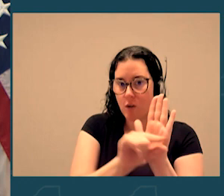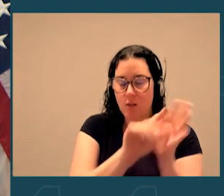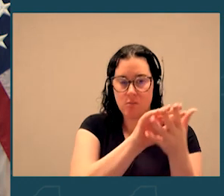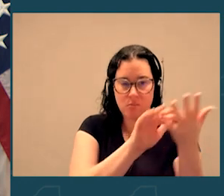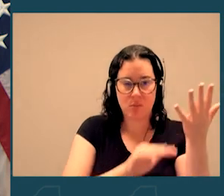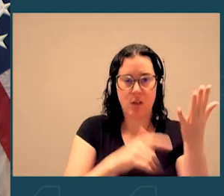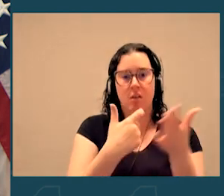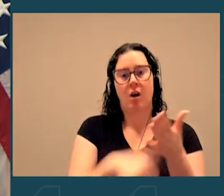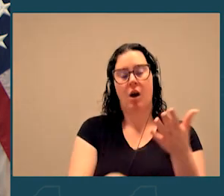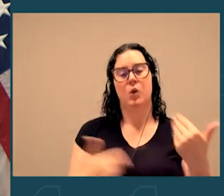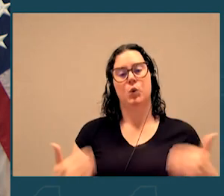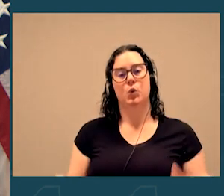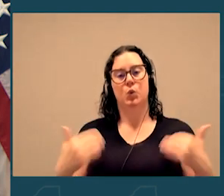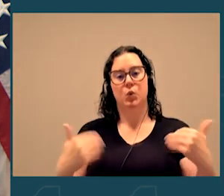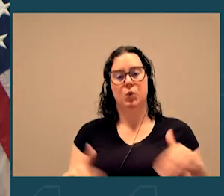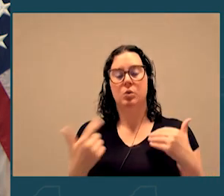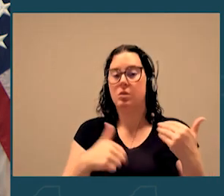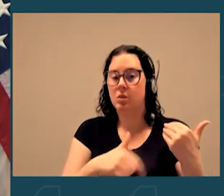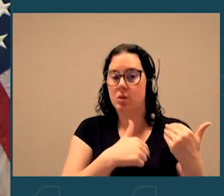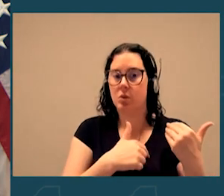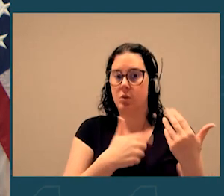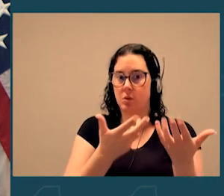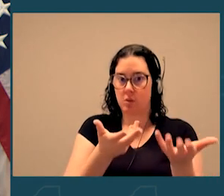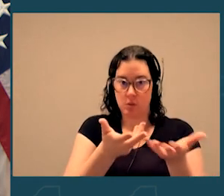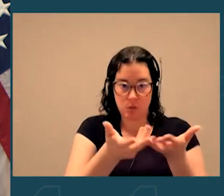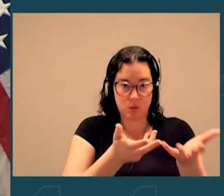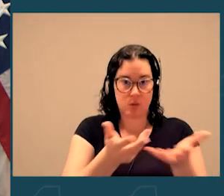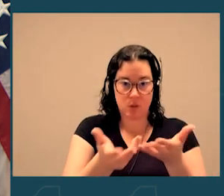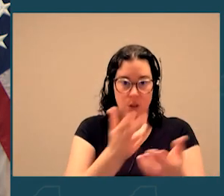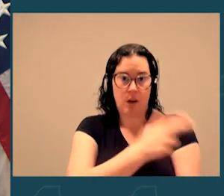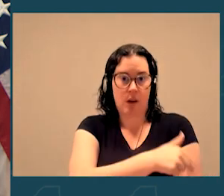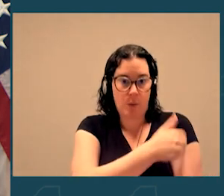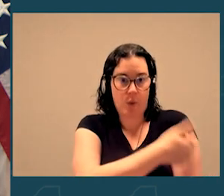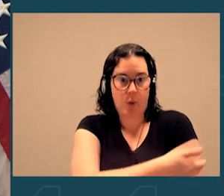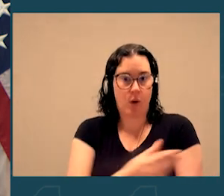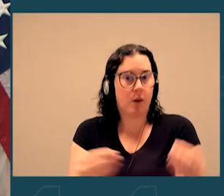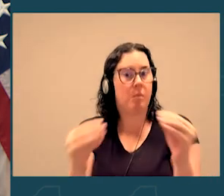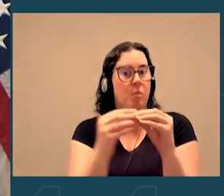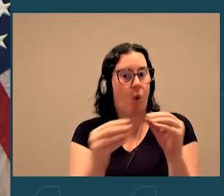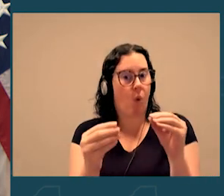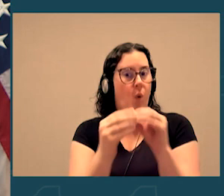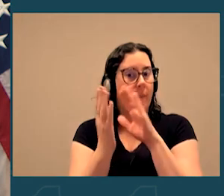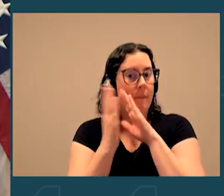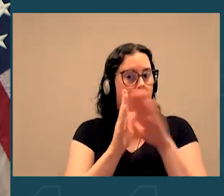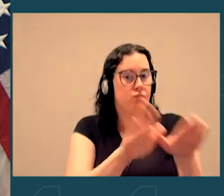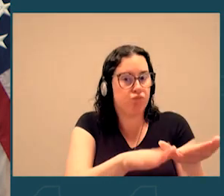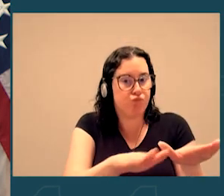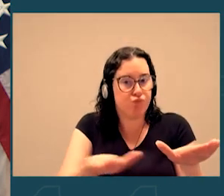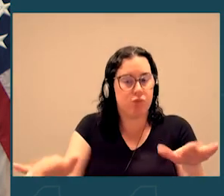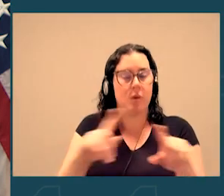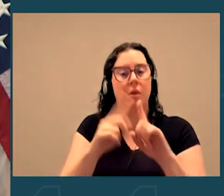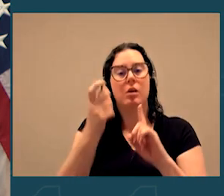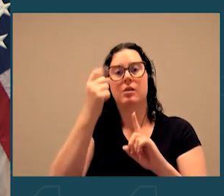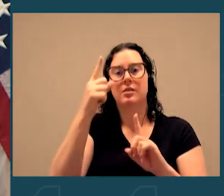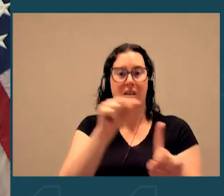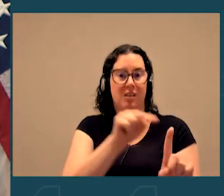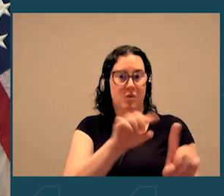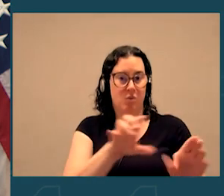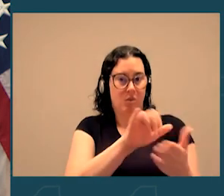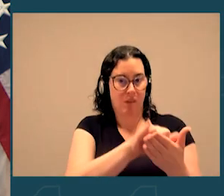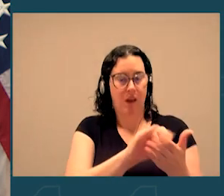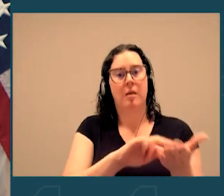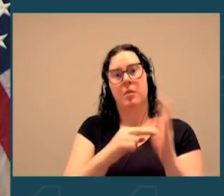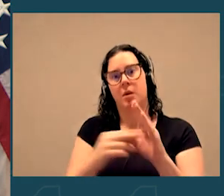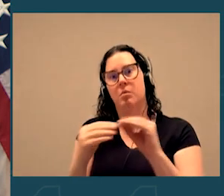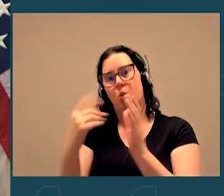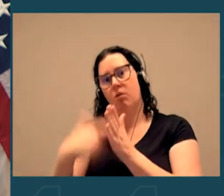extraordinary. And so we're working with the hospitals to get more beds back online, but understanding there's more costs involved with that. You made all